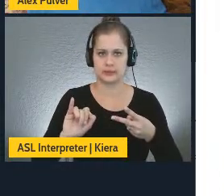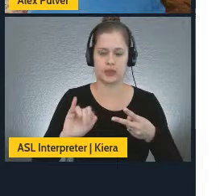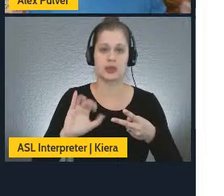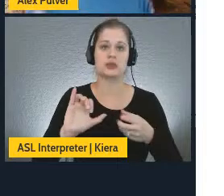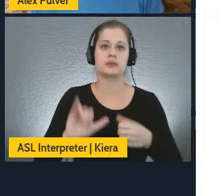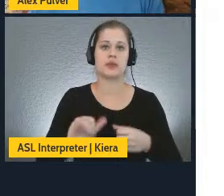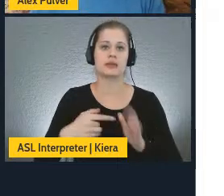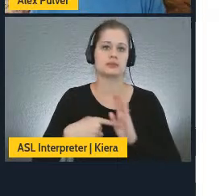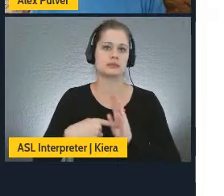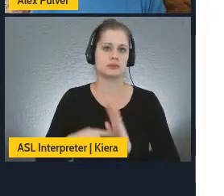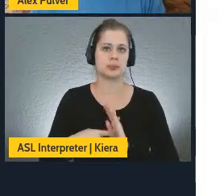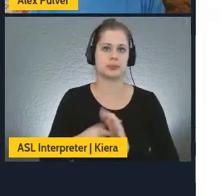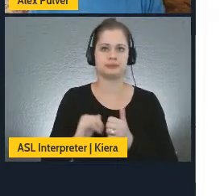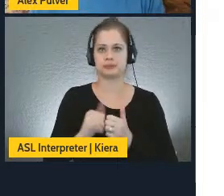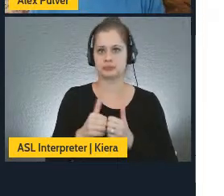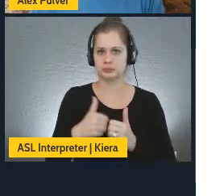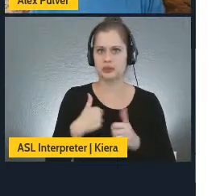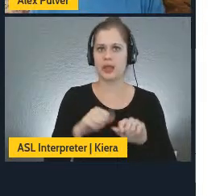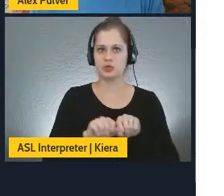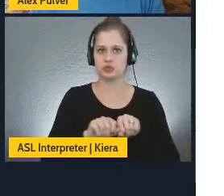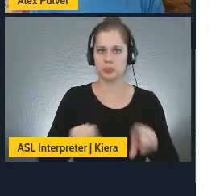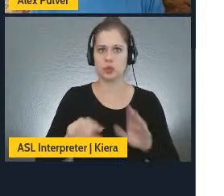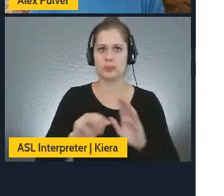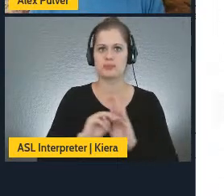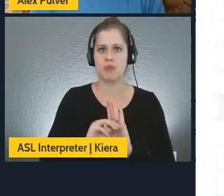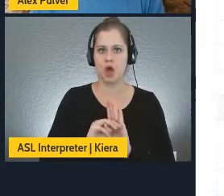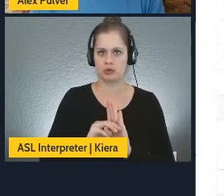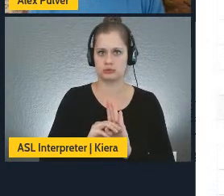how I do deployment model for that